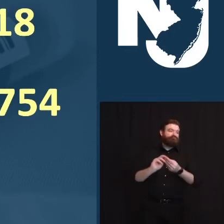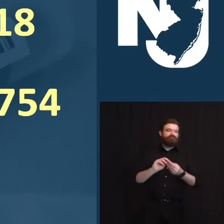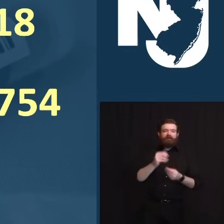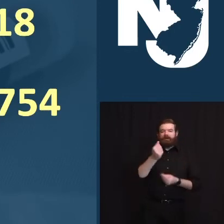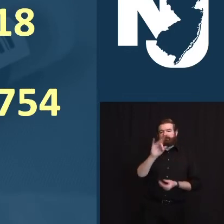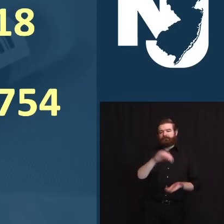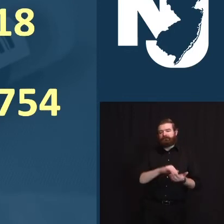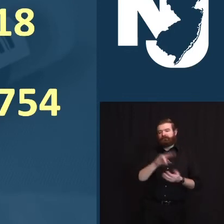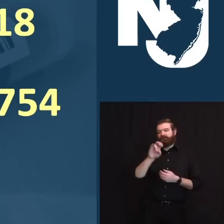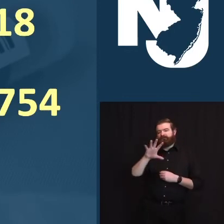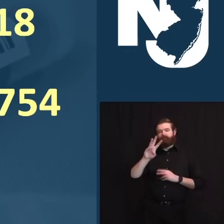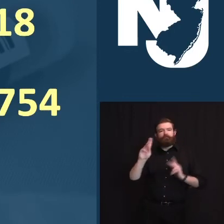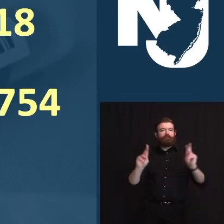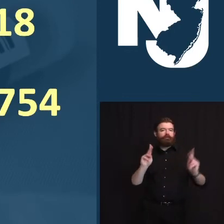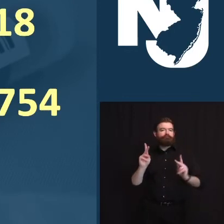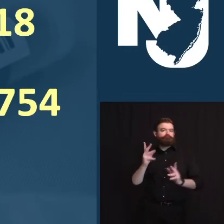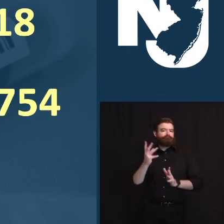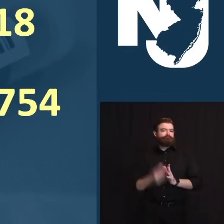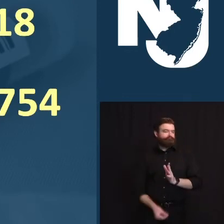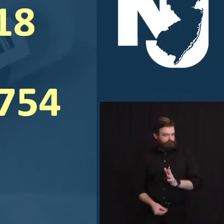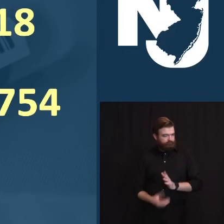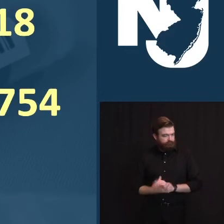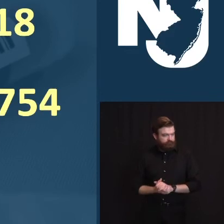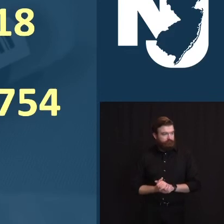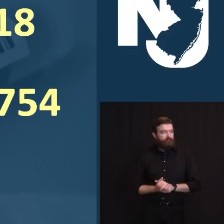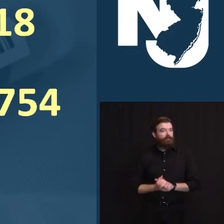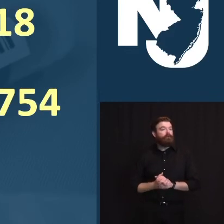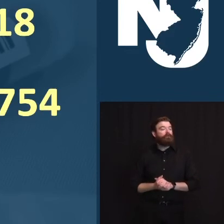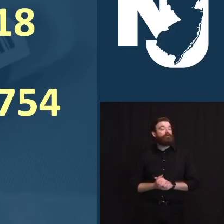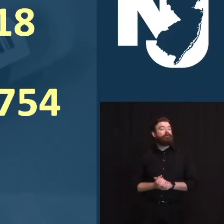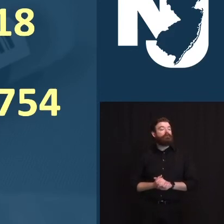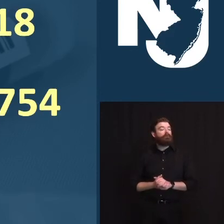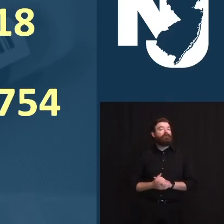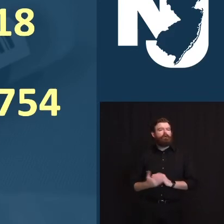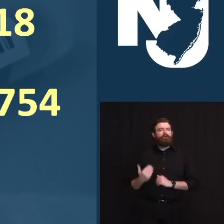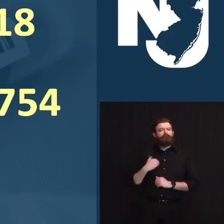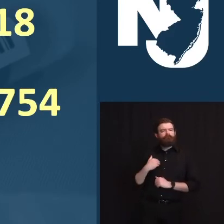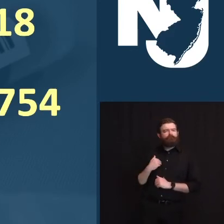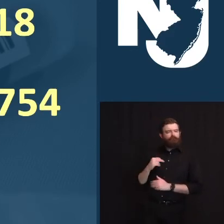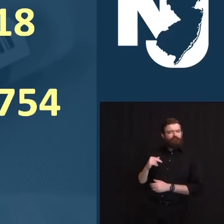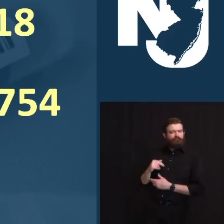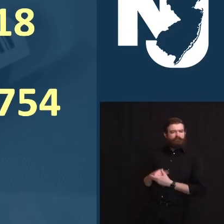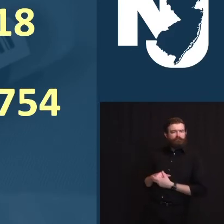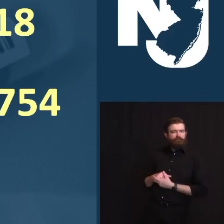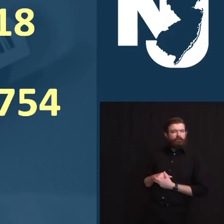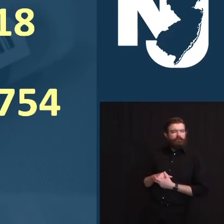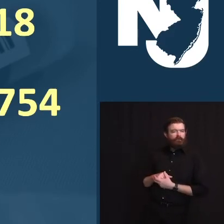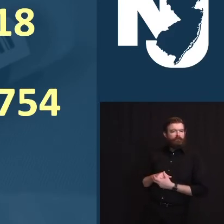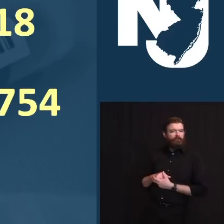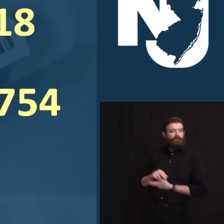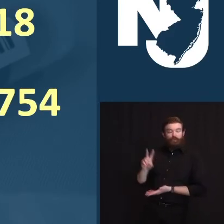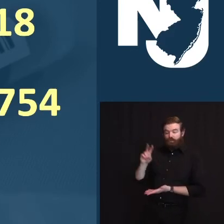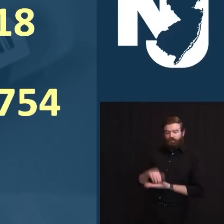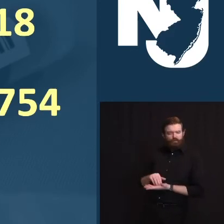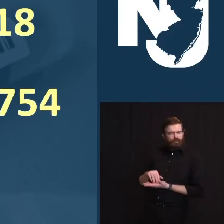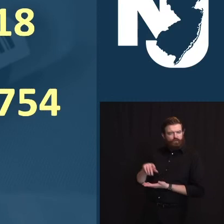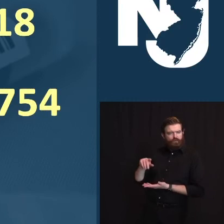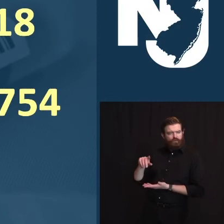18,754 confirmed New Jerseyans have died from this virus. And on Wednesday, the number of probable deaths was increased